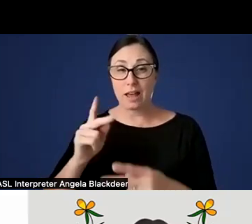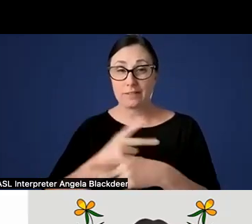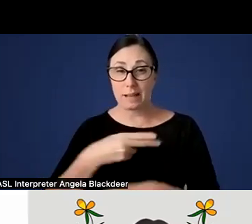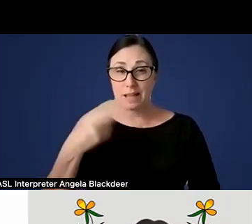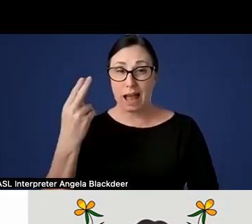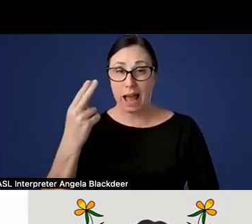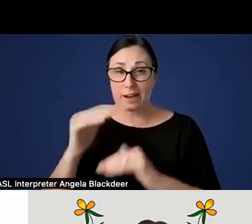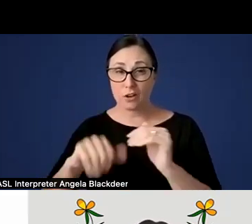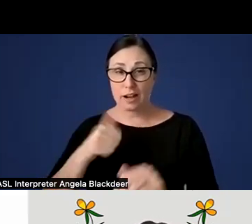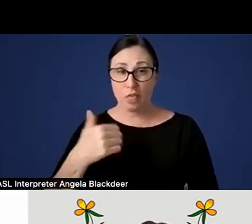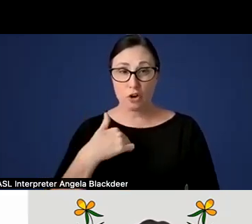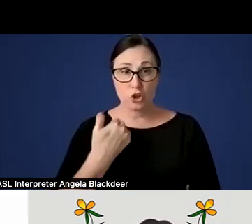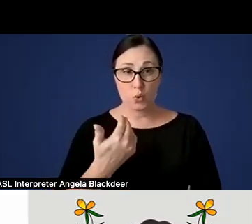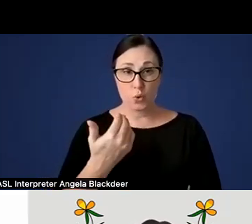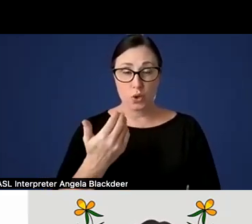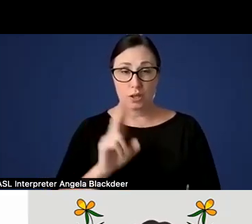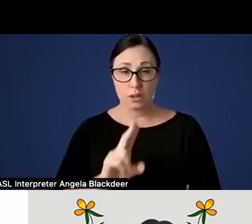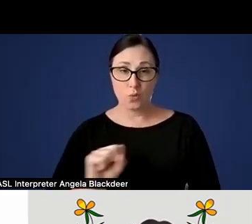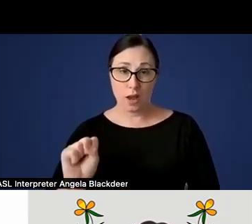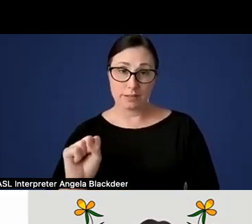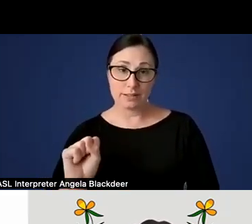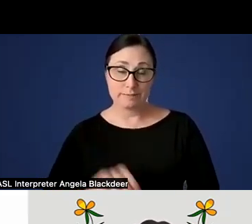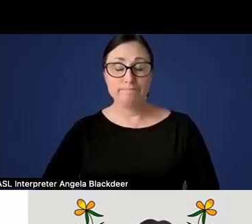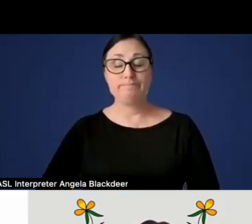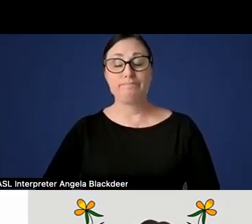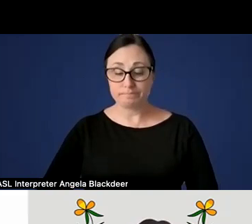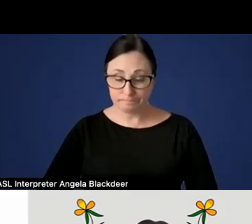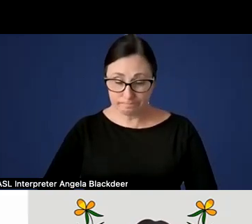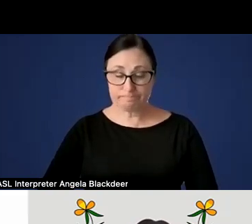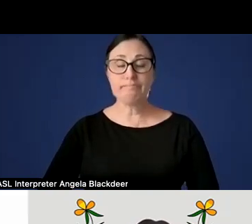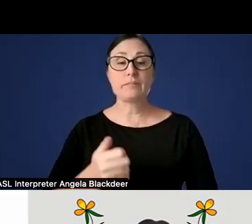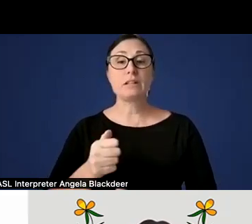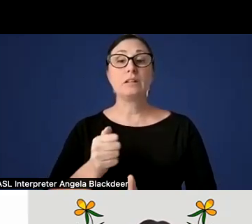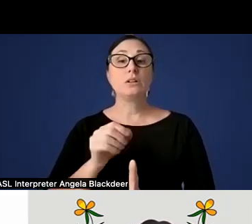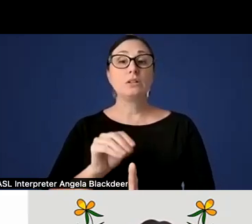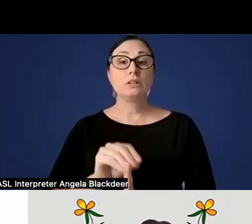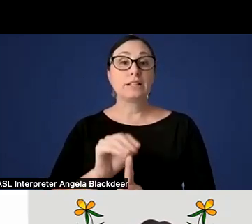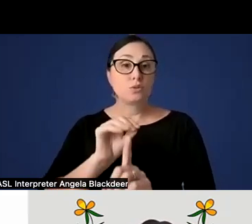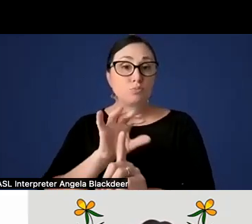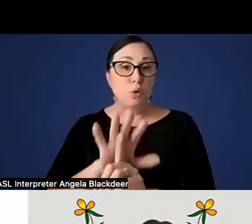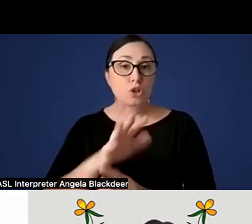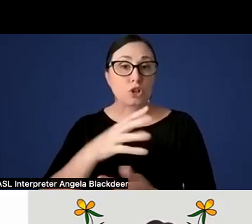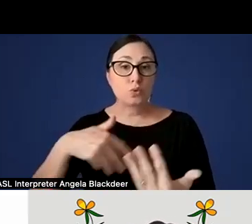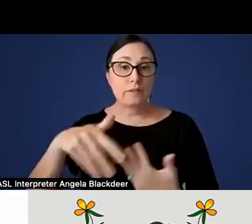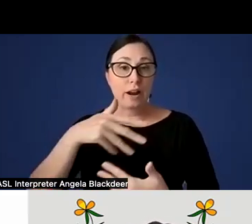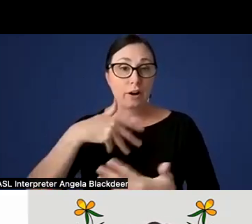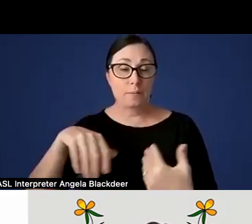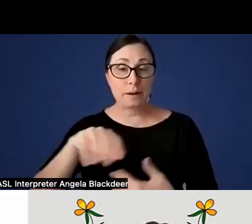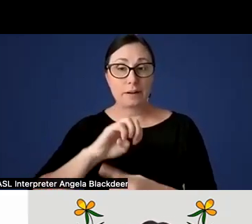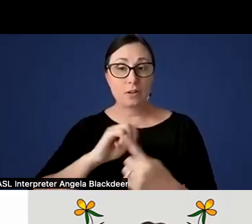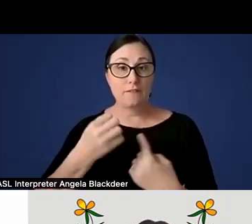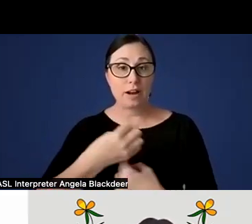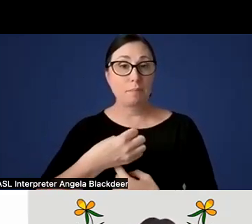youth in the US. And then we have things like maybe exposure to environmental factors or